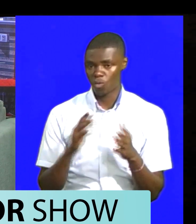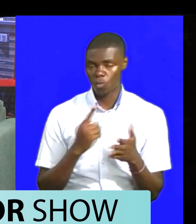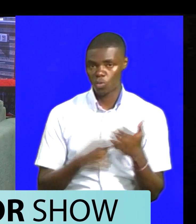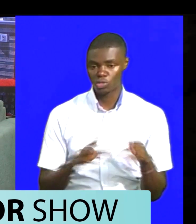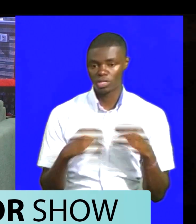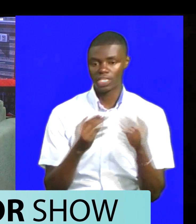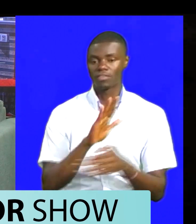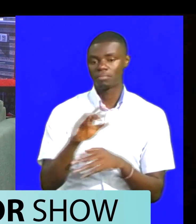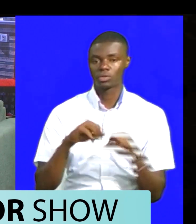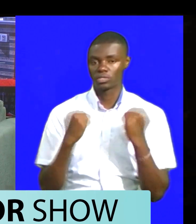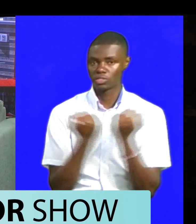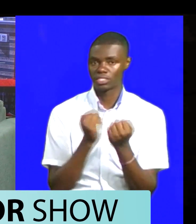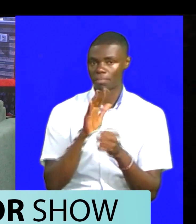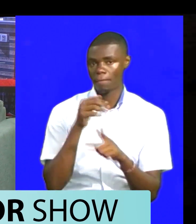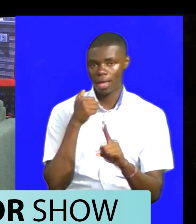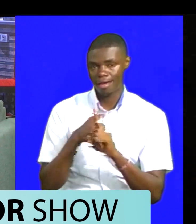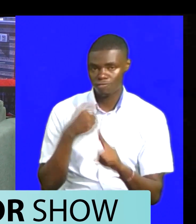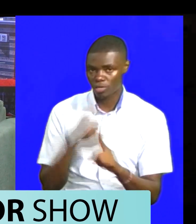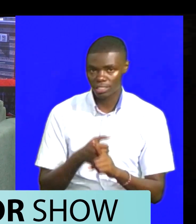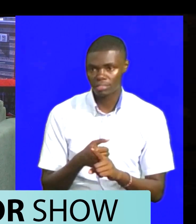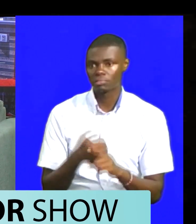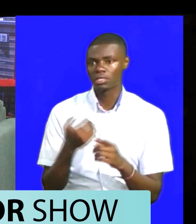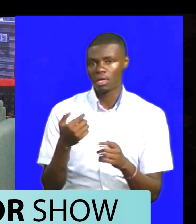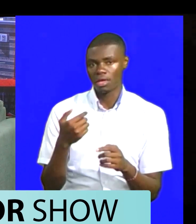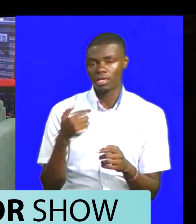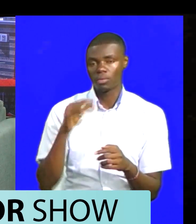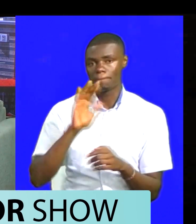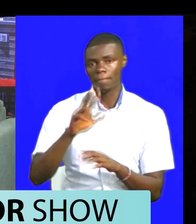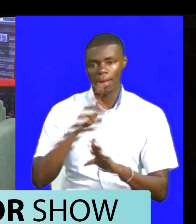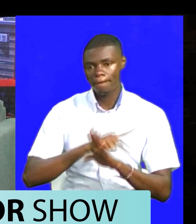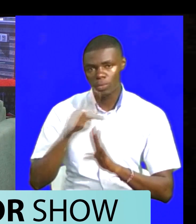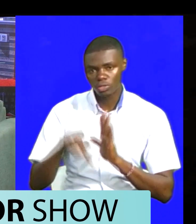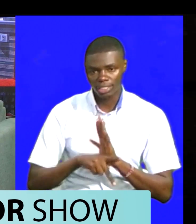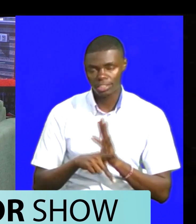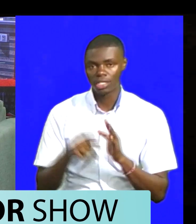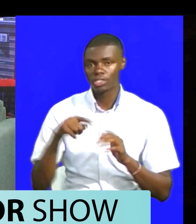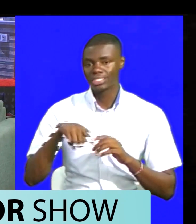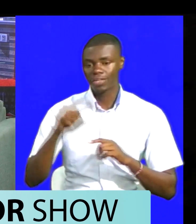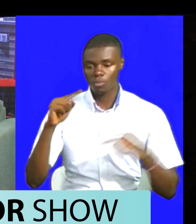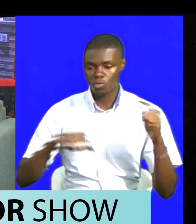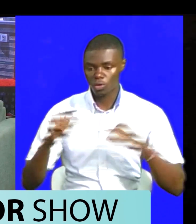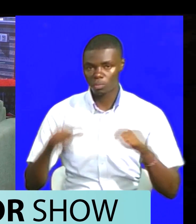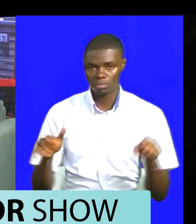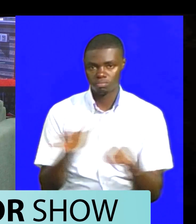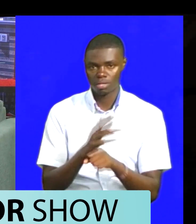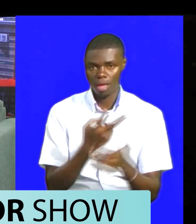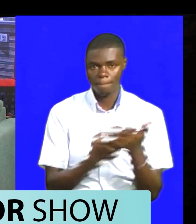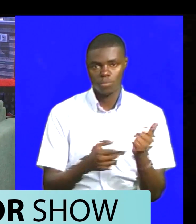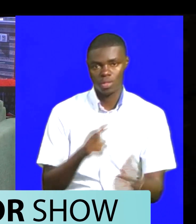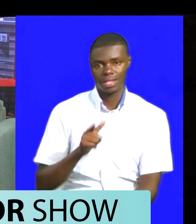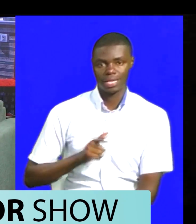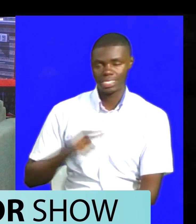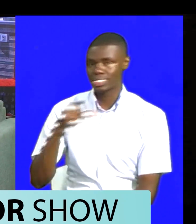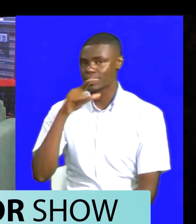to the societies, your advocacies, I mean like your projects, we're generally competing as well, like both ladies and